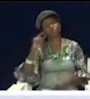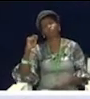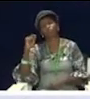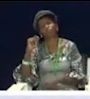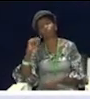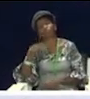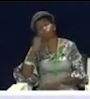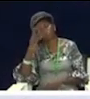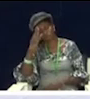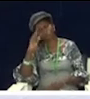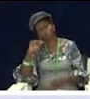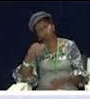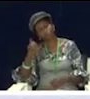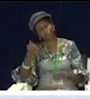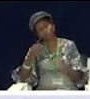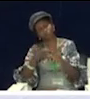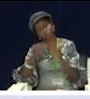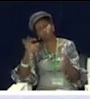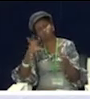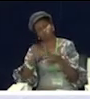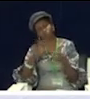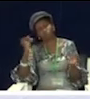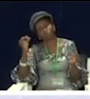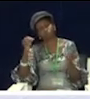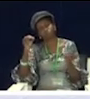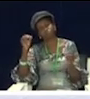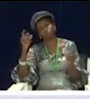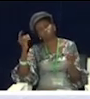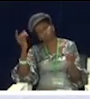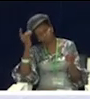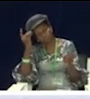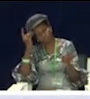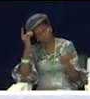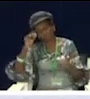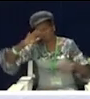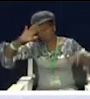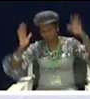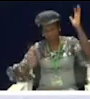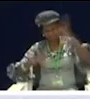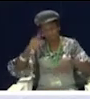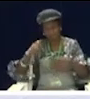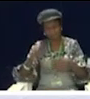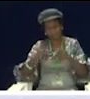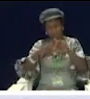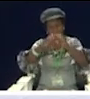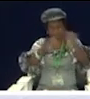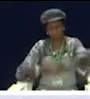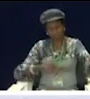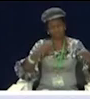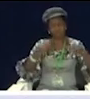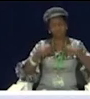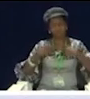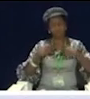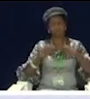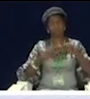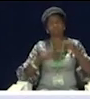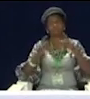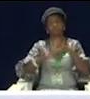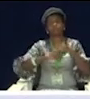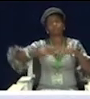And you know the rest of the story. The demon beat them, tore their clothes, and they ran.